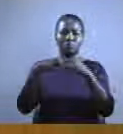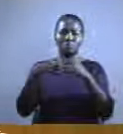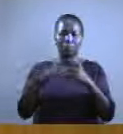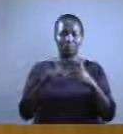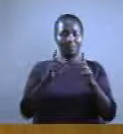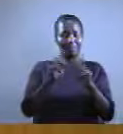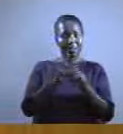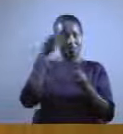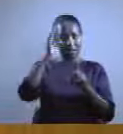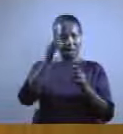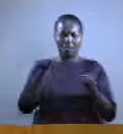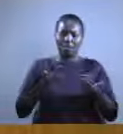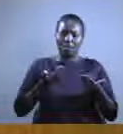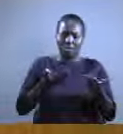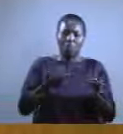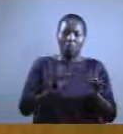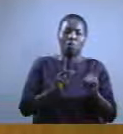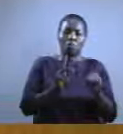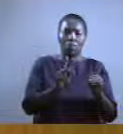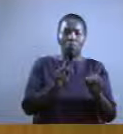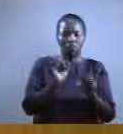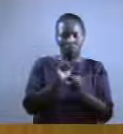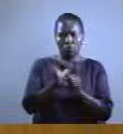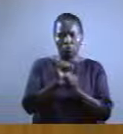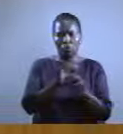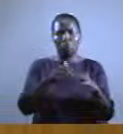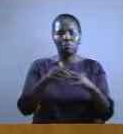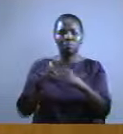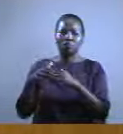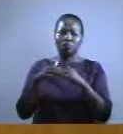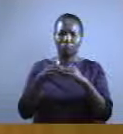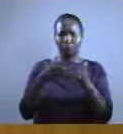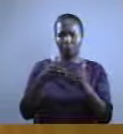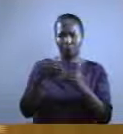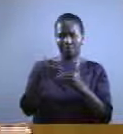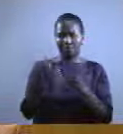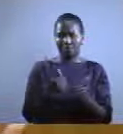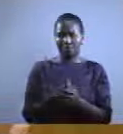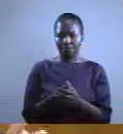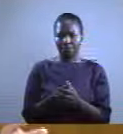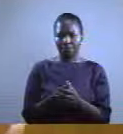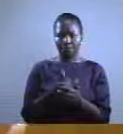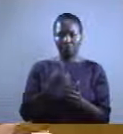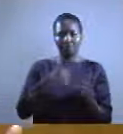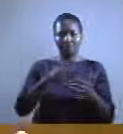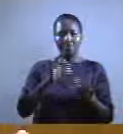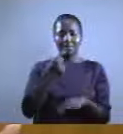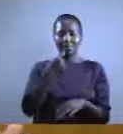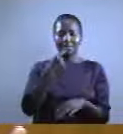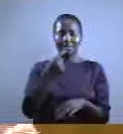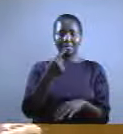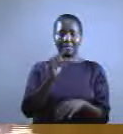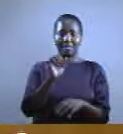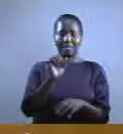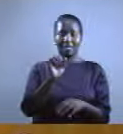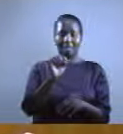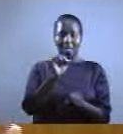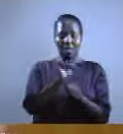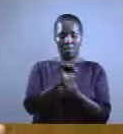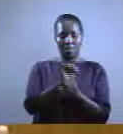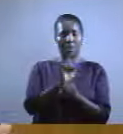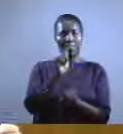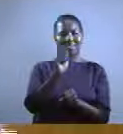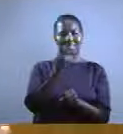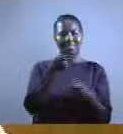the environment for that, and that is what is foreseen in this bill. As we see it, seeks to provide an employment tax incentive